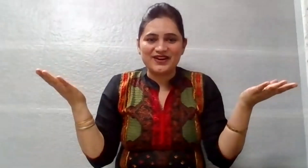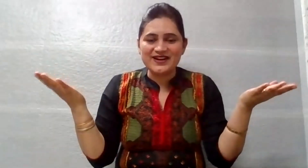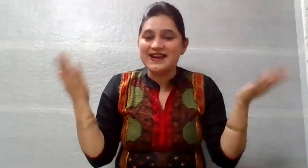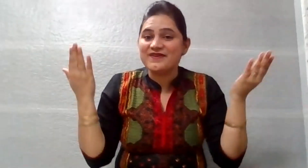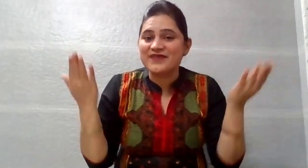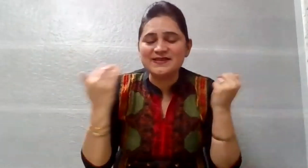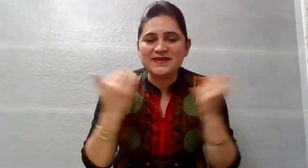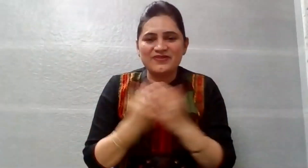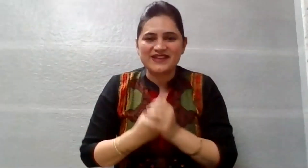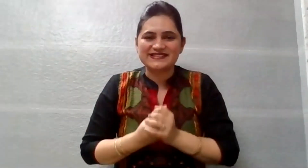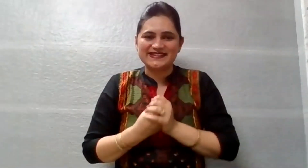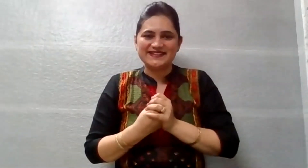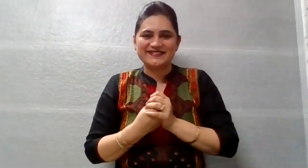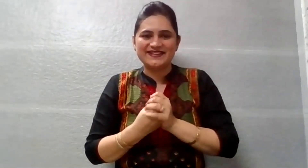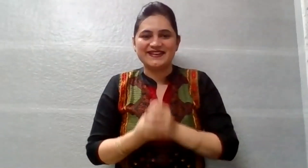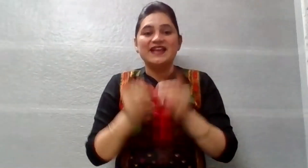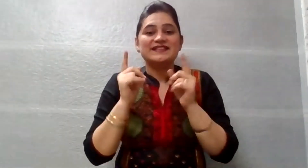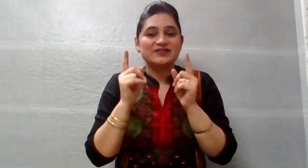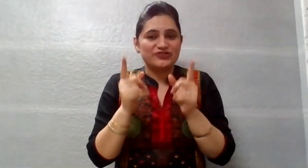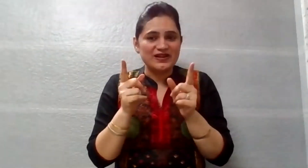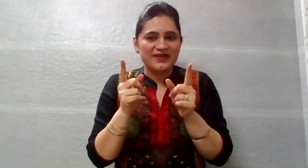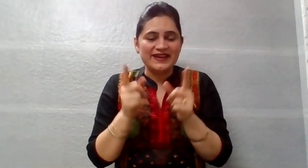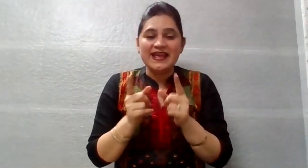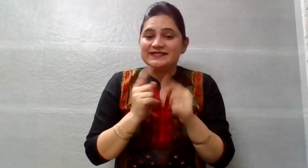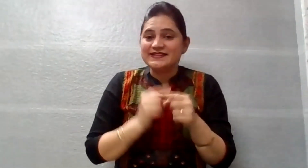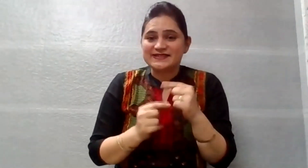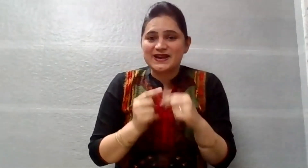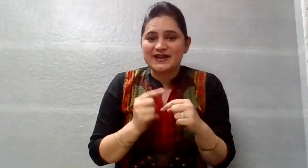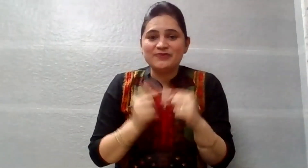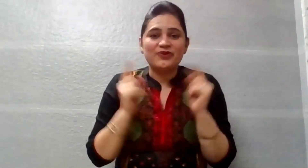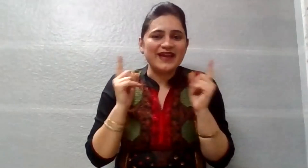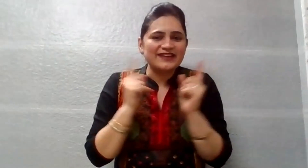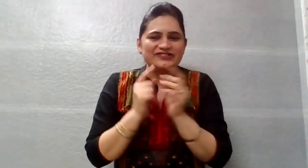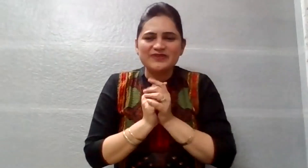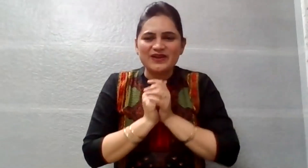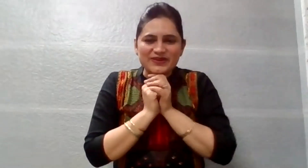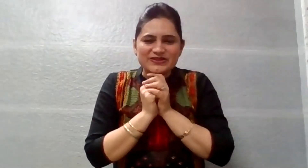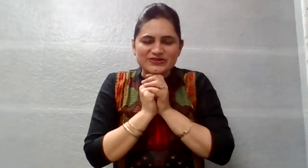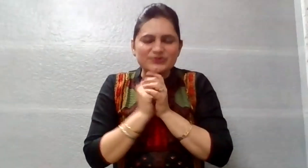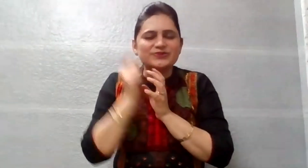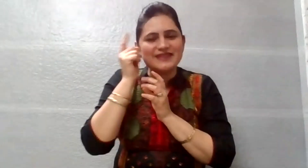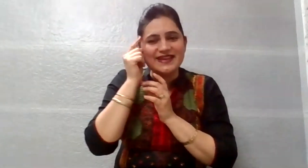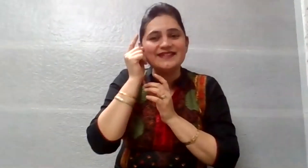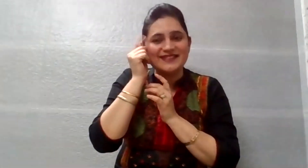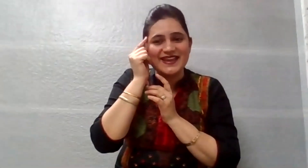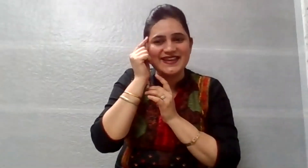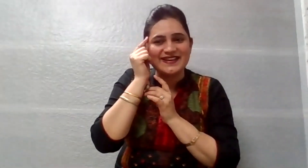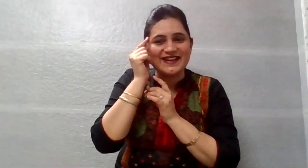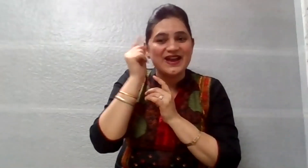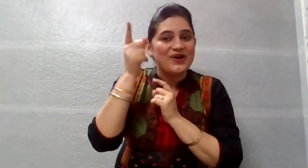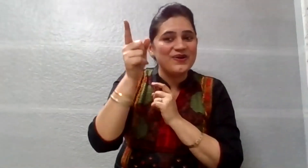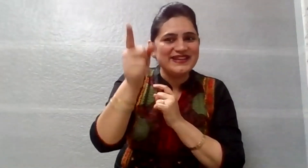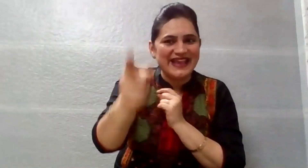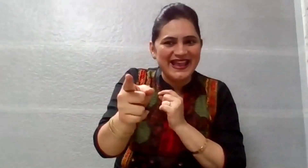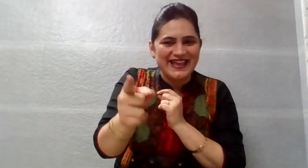time for rhythmic recitation. So children, this time what action we are going to do. Think. Think.